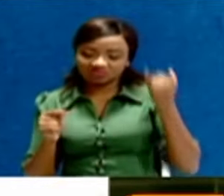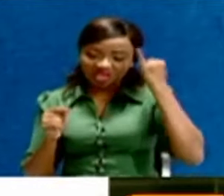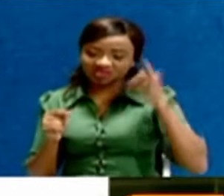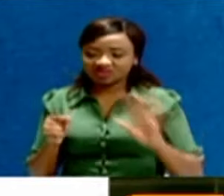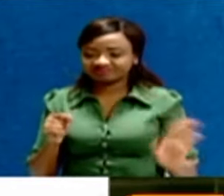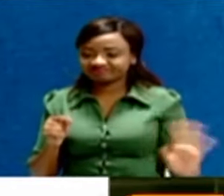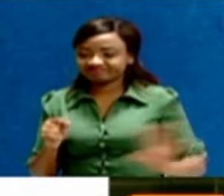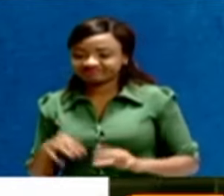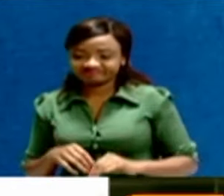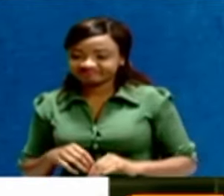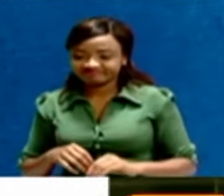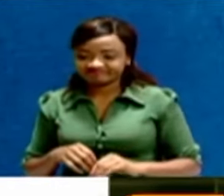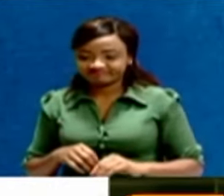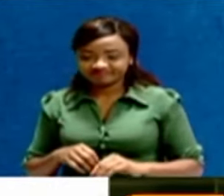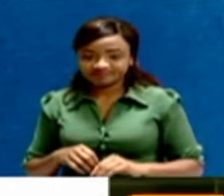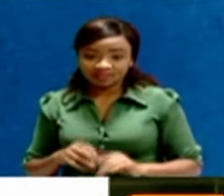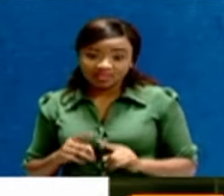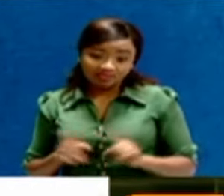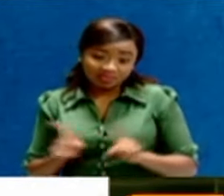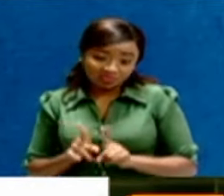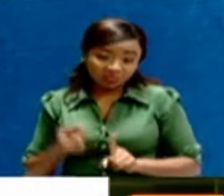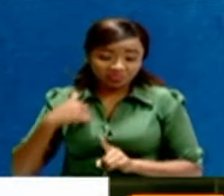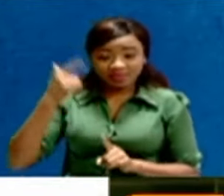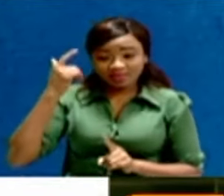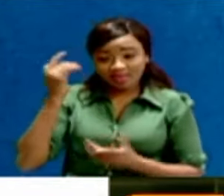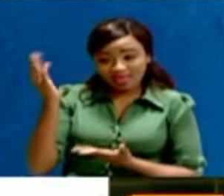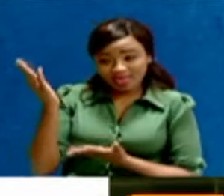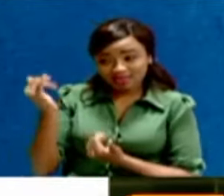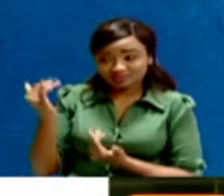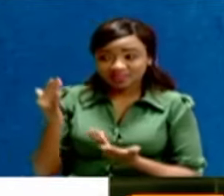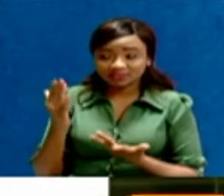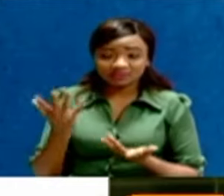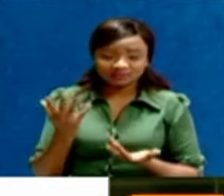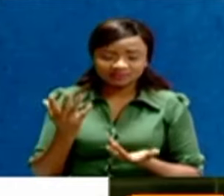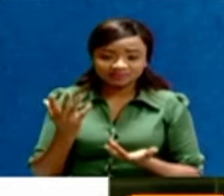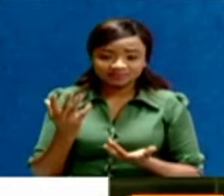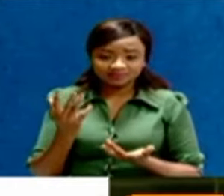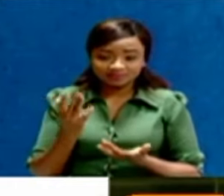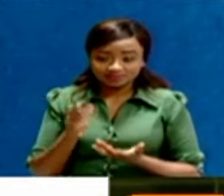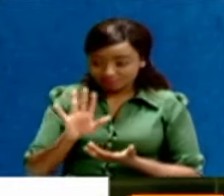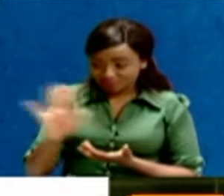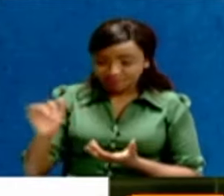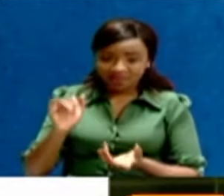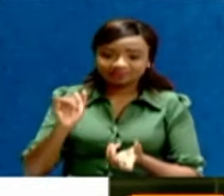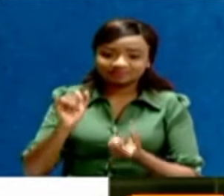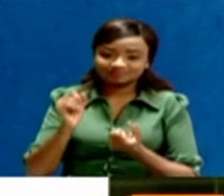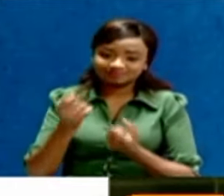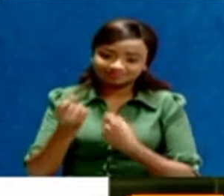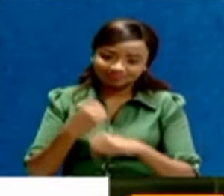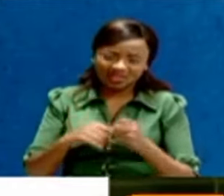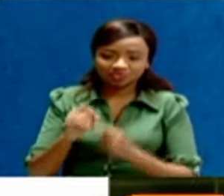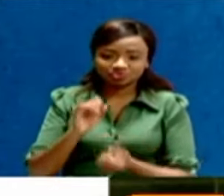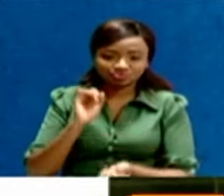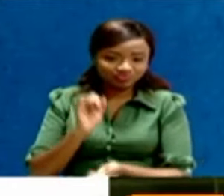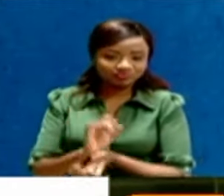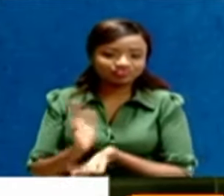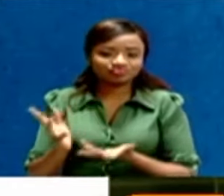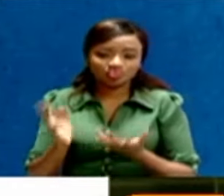of the government. And I think also we expect some remedial action to be taken against those